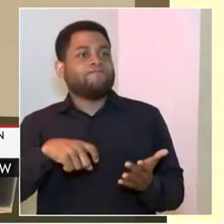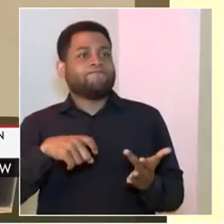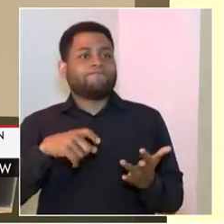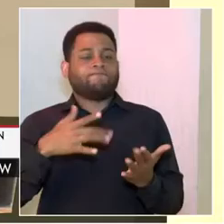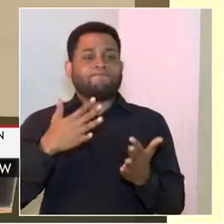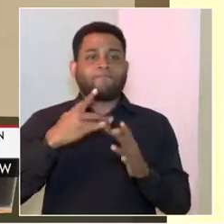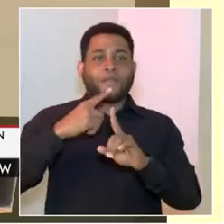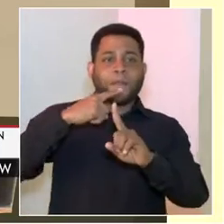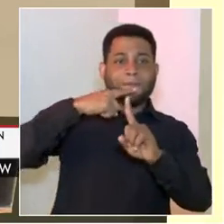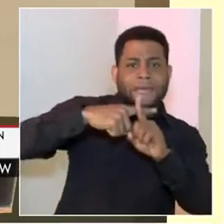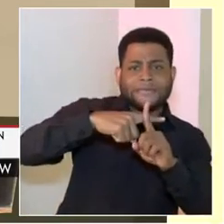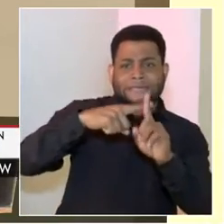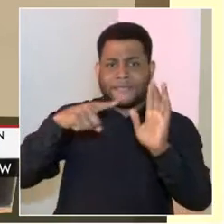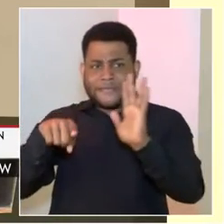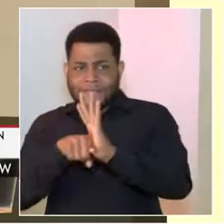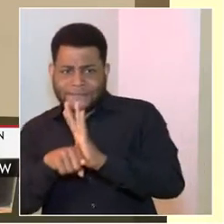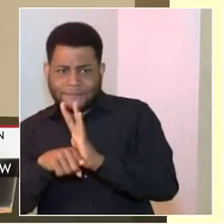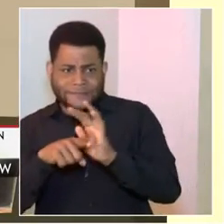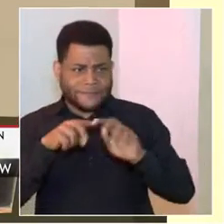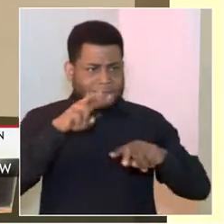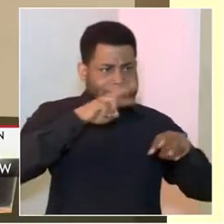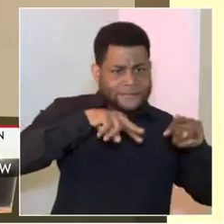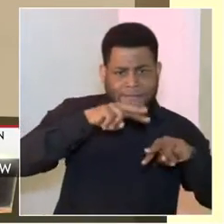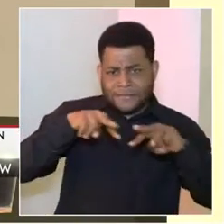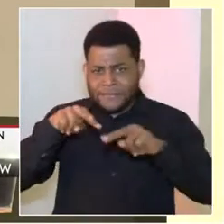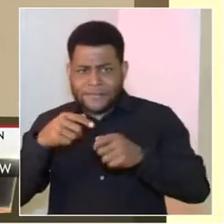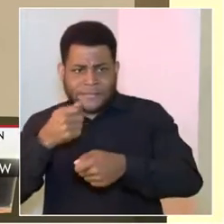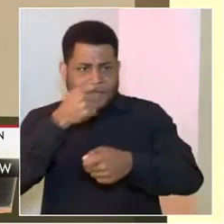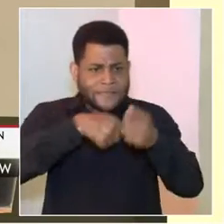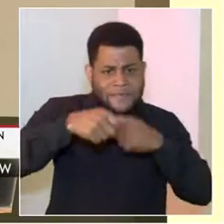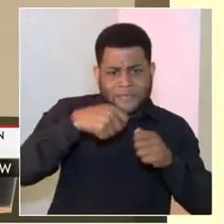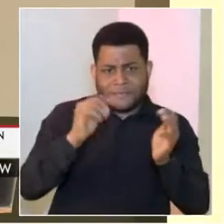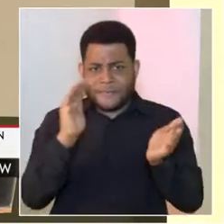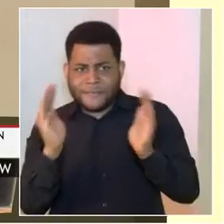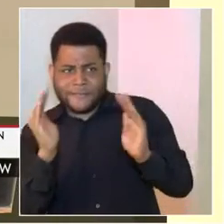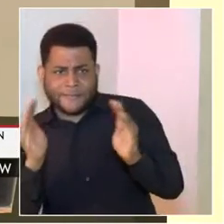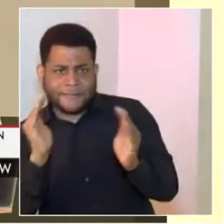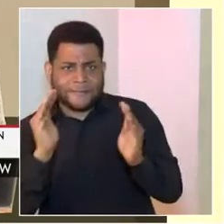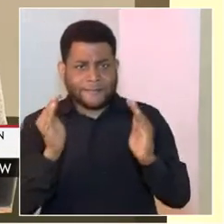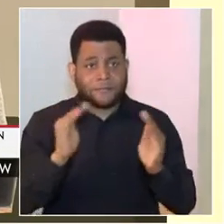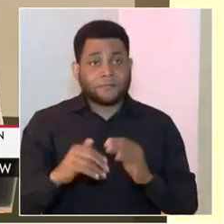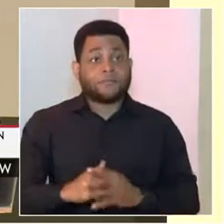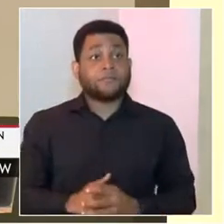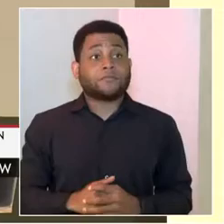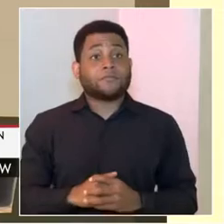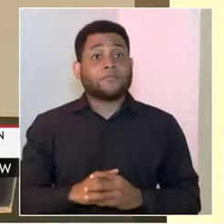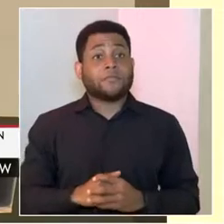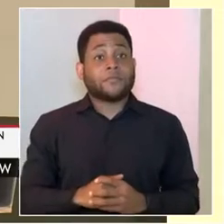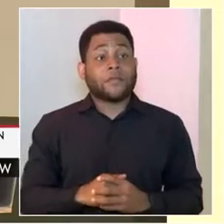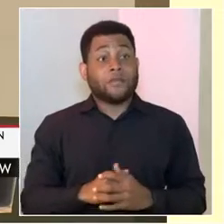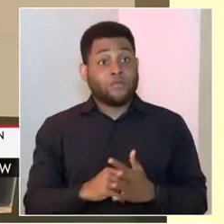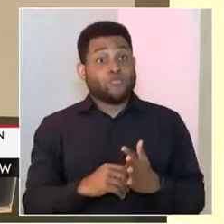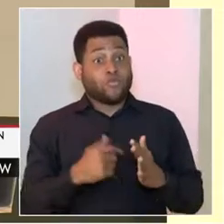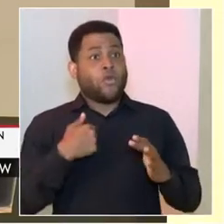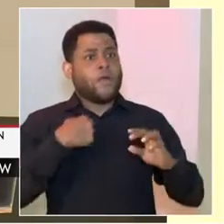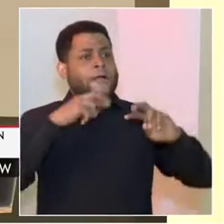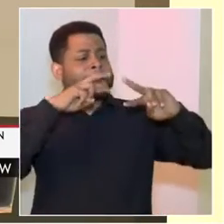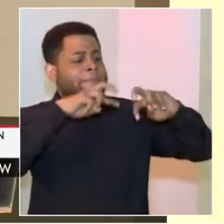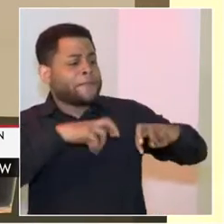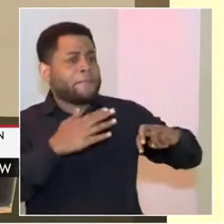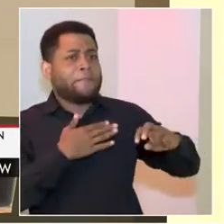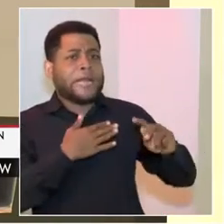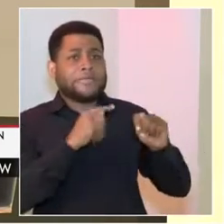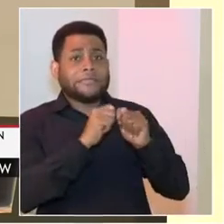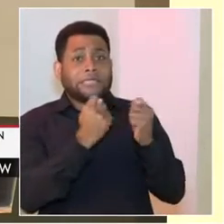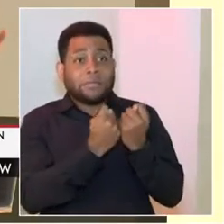is. And I know when I look back on my tenure and the types of investments that we have been able to make in all